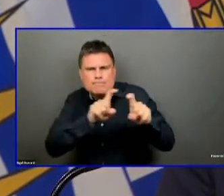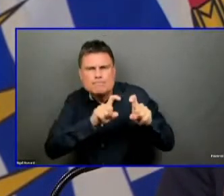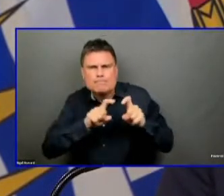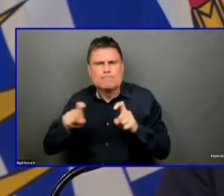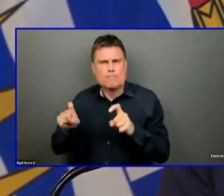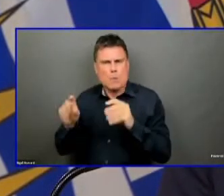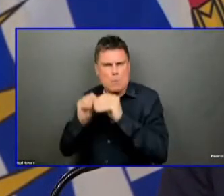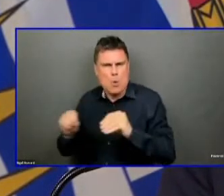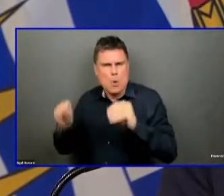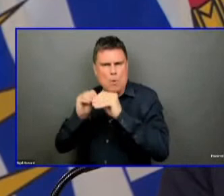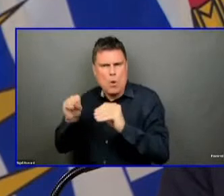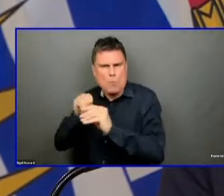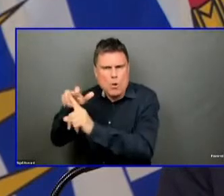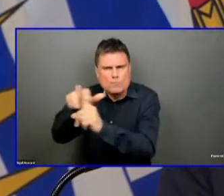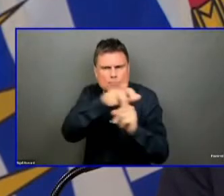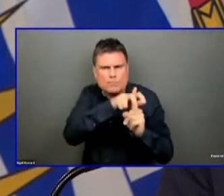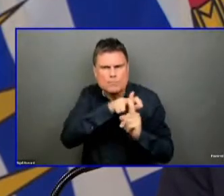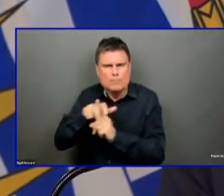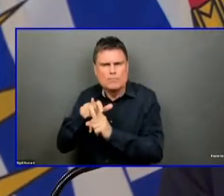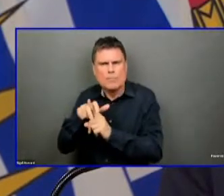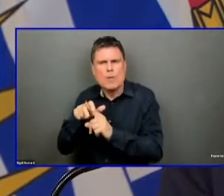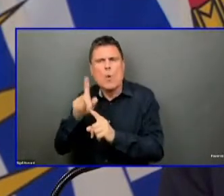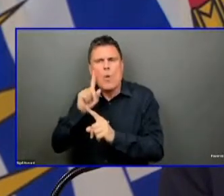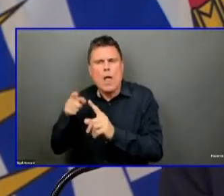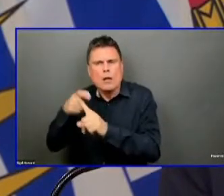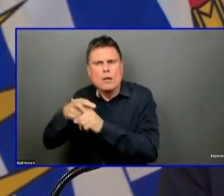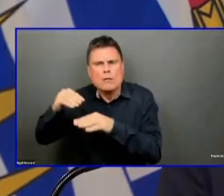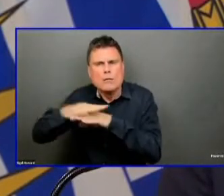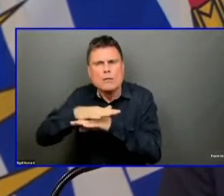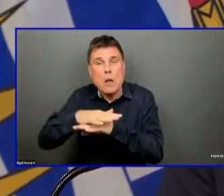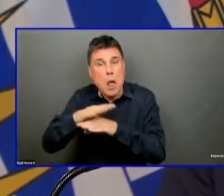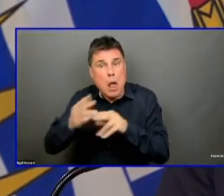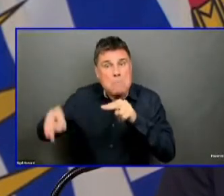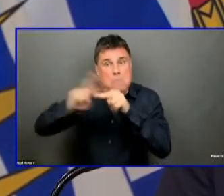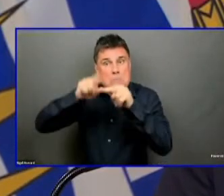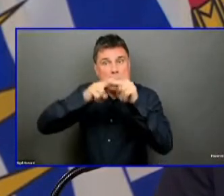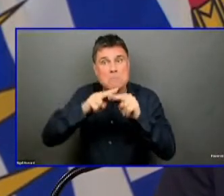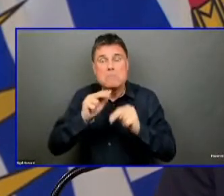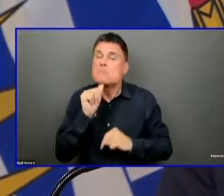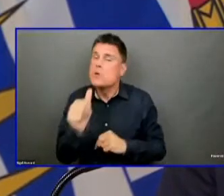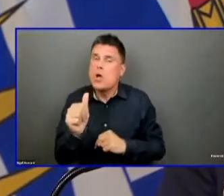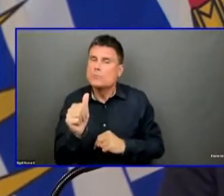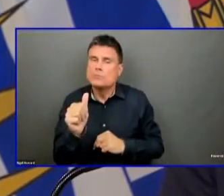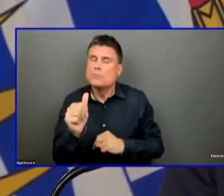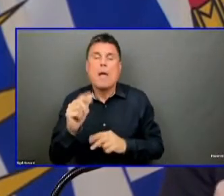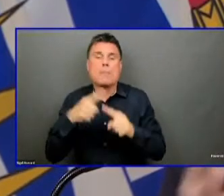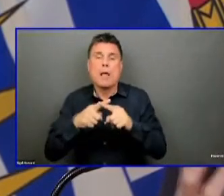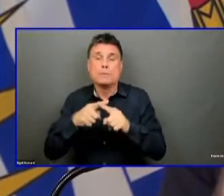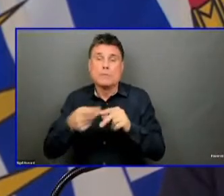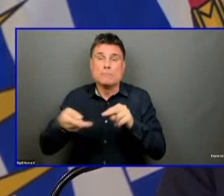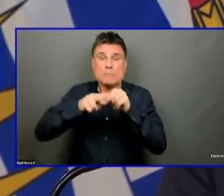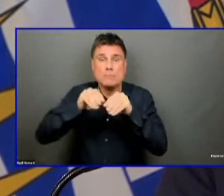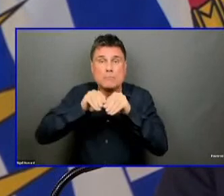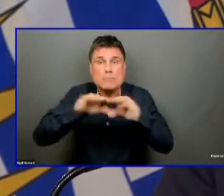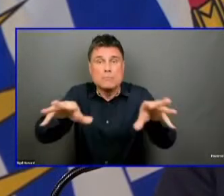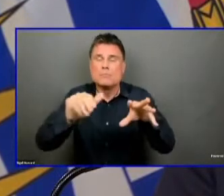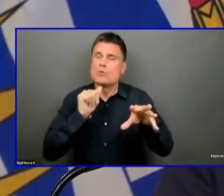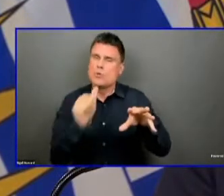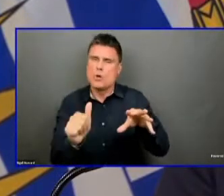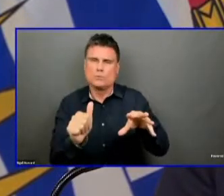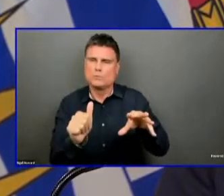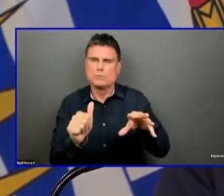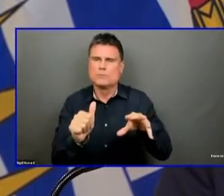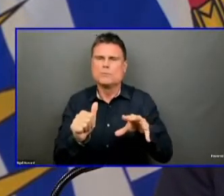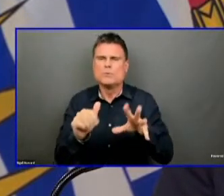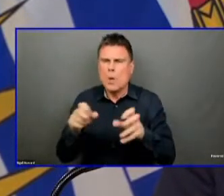seen increased transmission related to that in schools to date. That is something we are watching. We are assuming, as I mentioned,